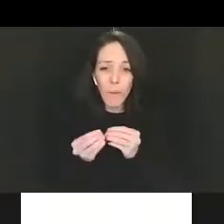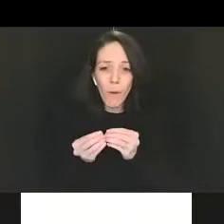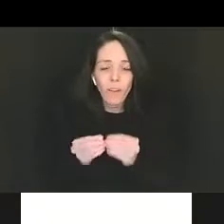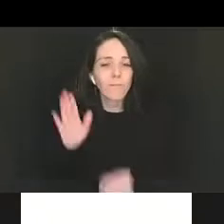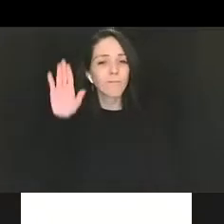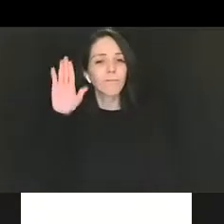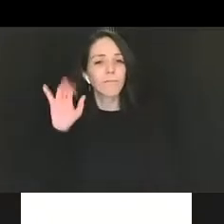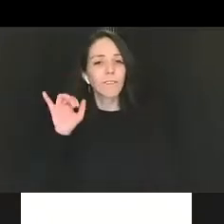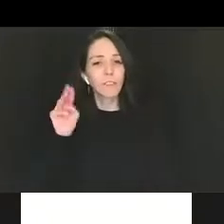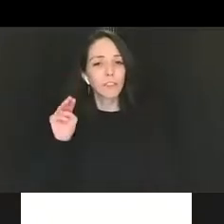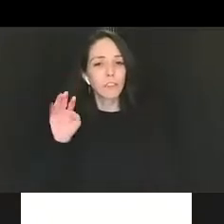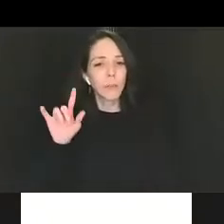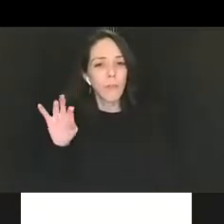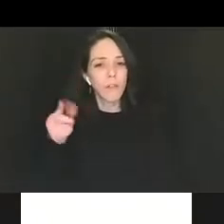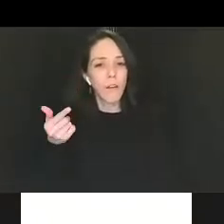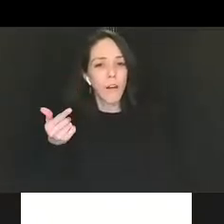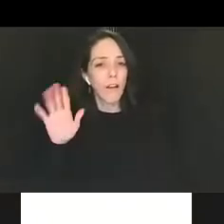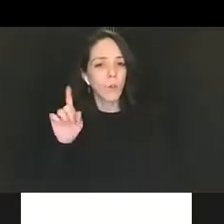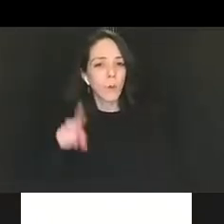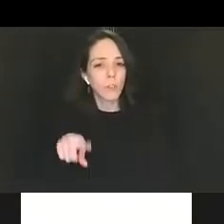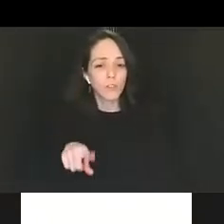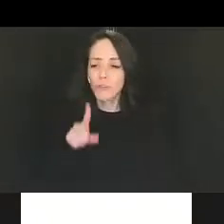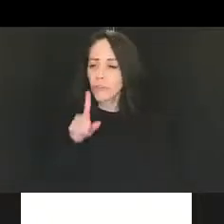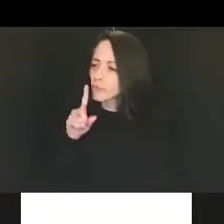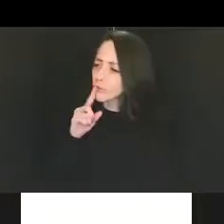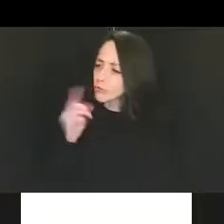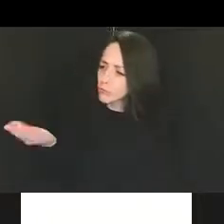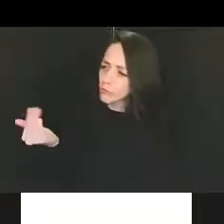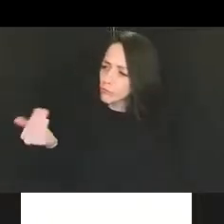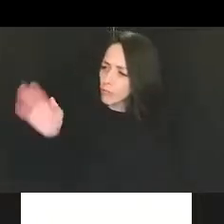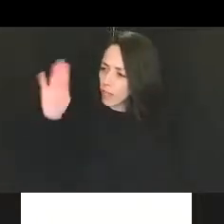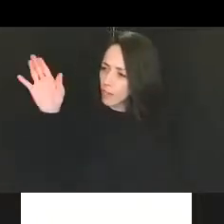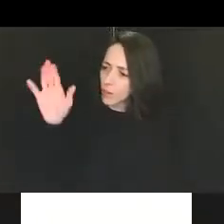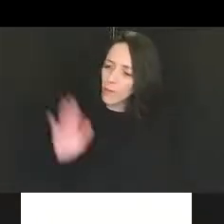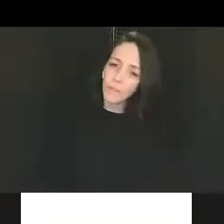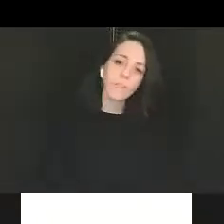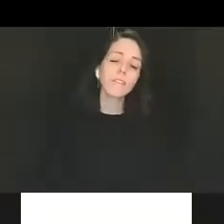Okay, I'll have a question. Yes, Mr. Long, hi.